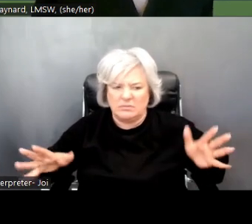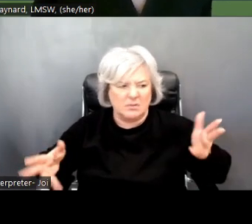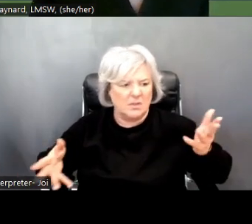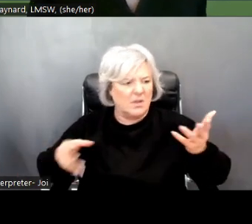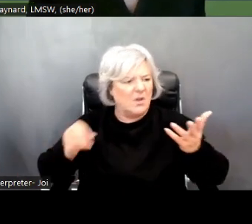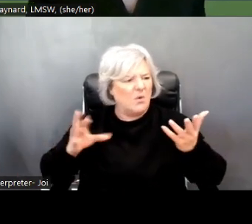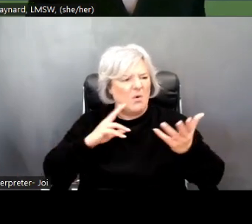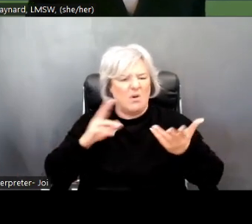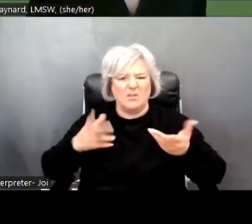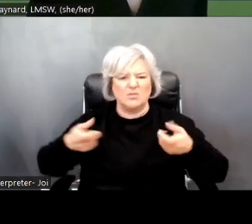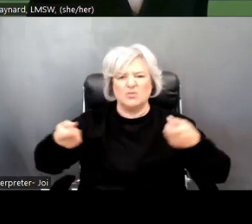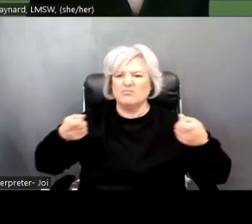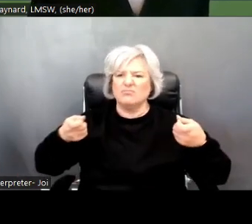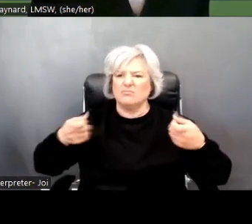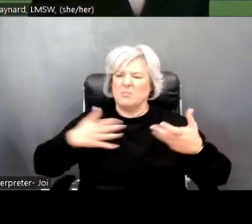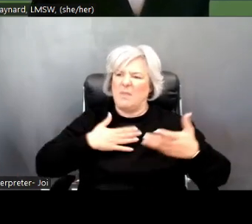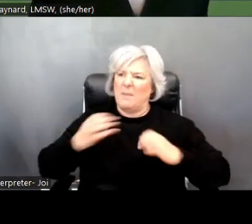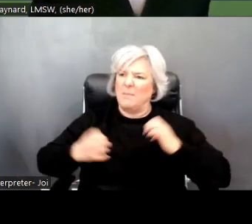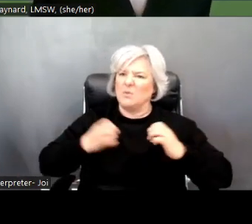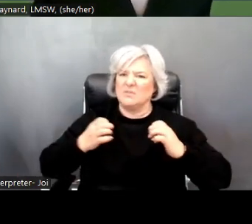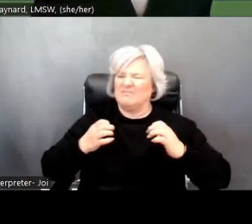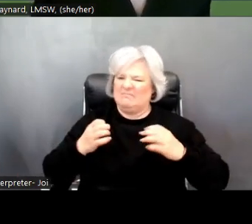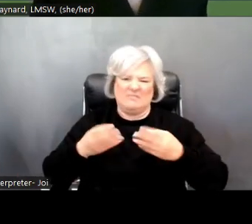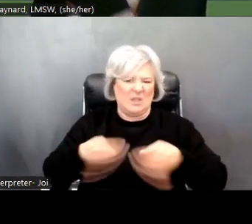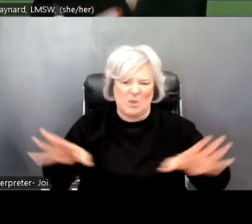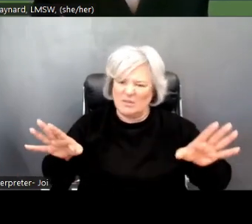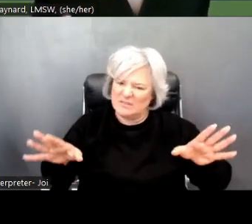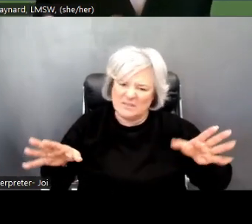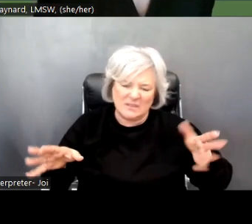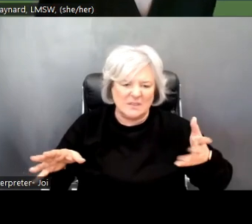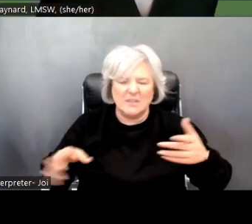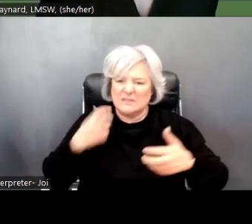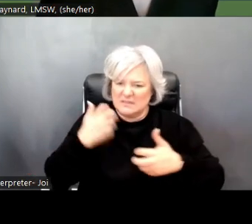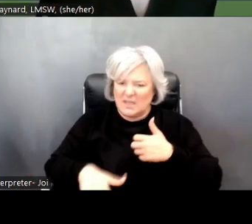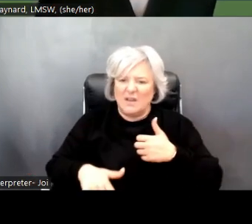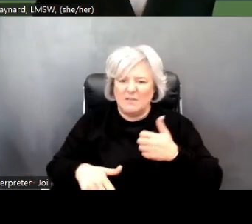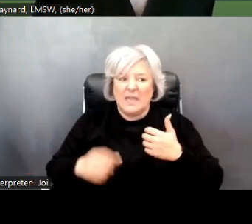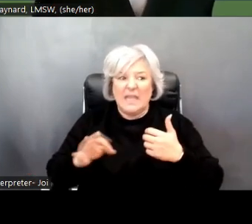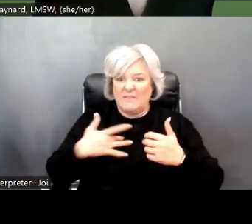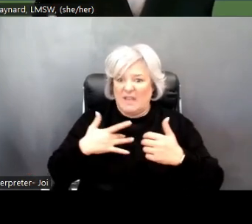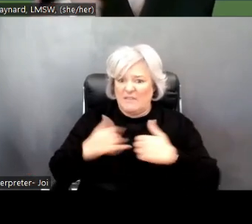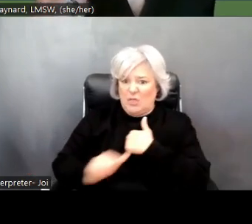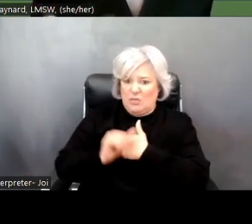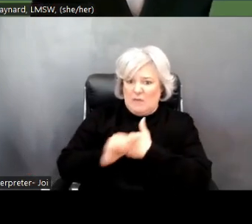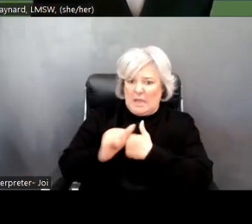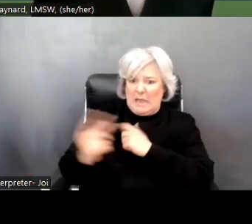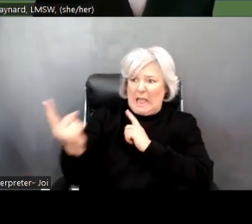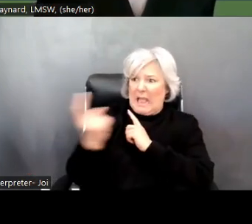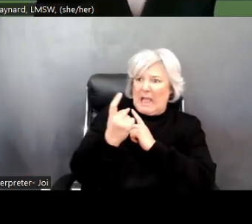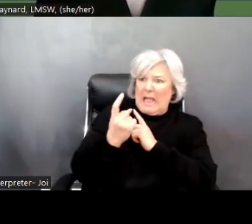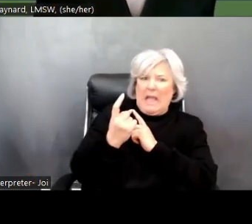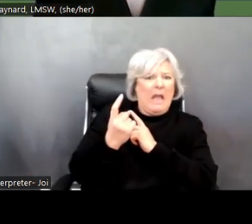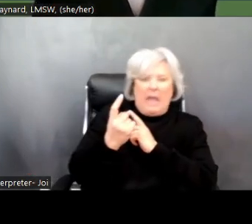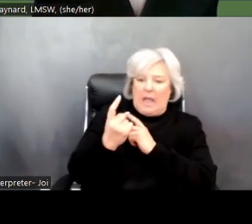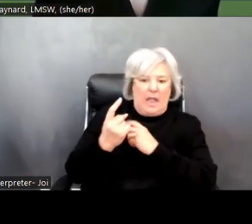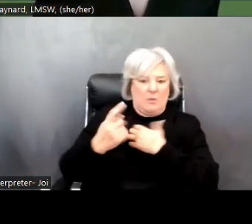to regulate, self-regulate, really is quite diminished. When I'm feeling like I am threatened, man, I'm just going to be